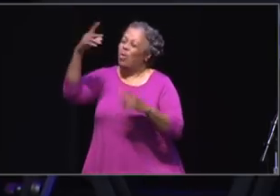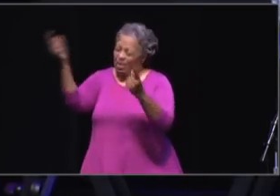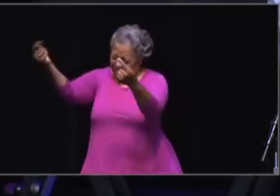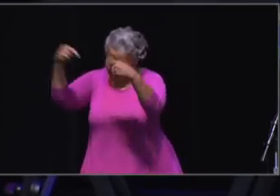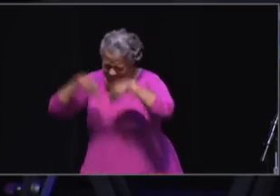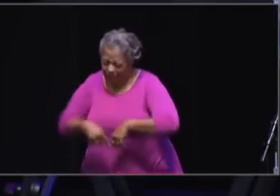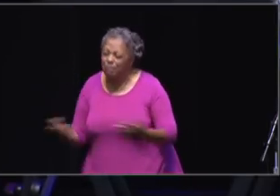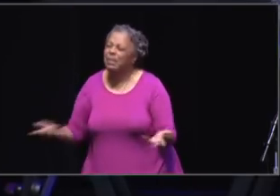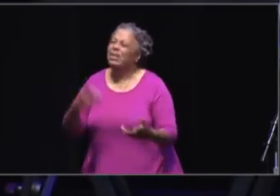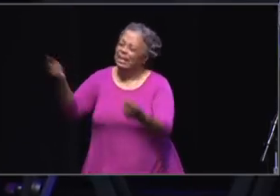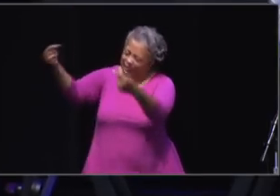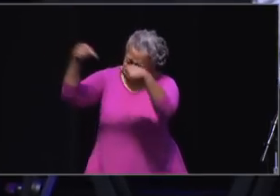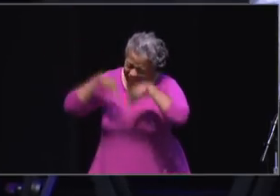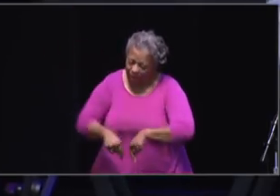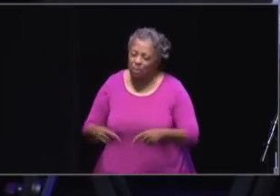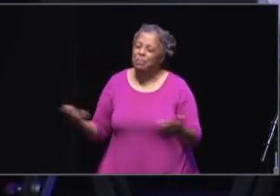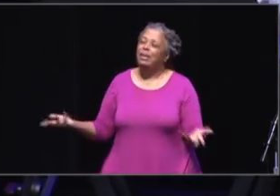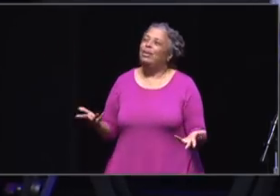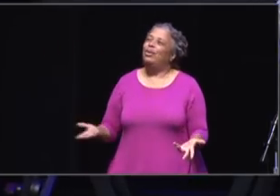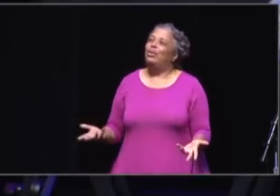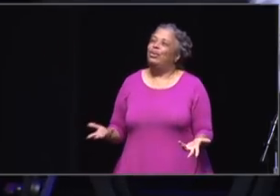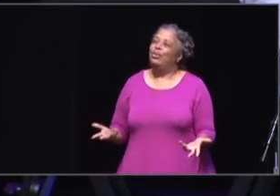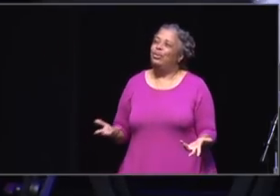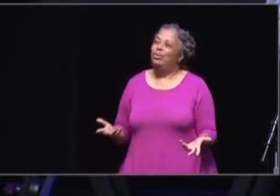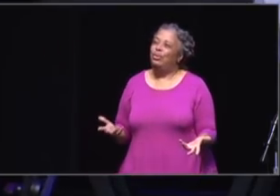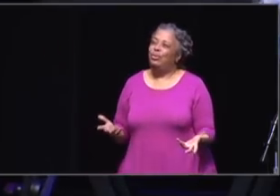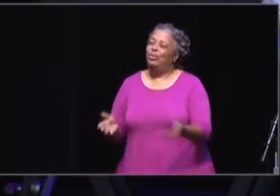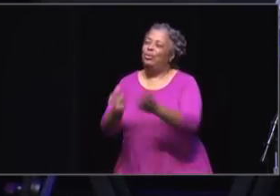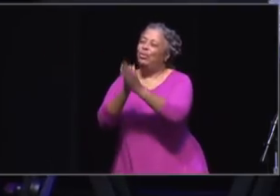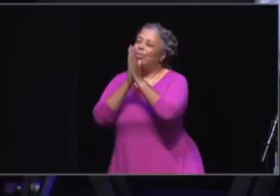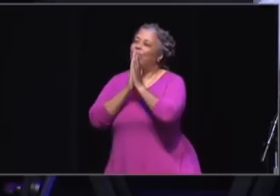kumbaya, kumbaya.